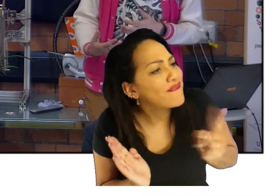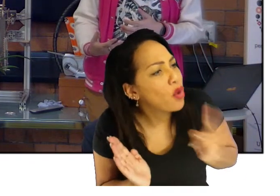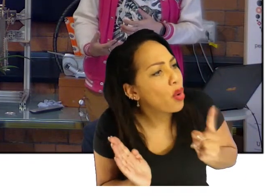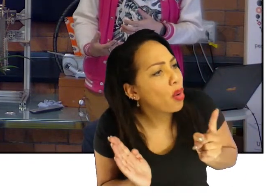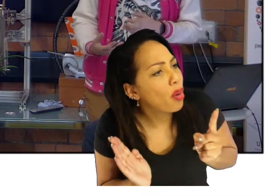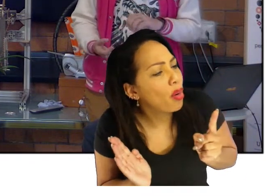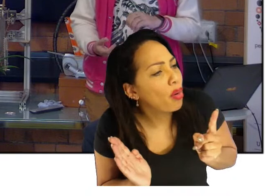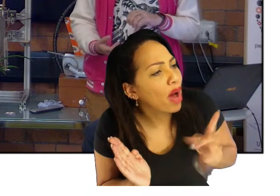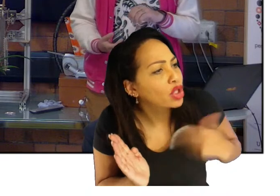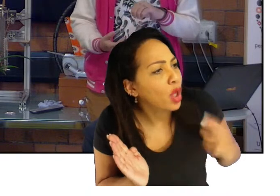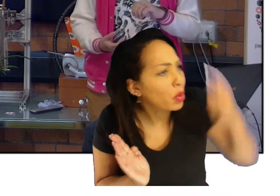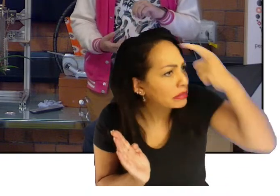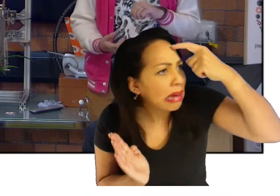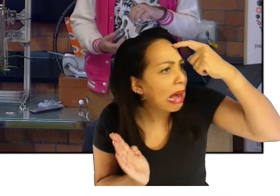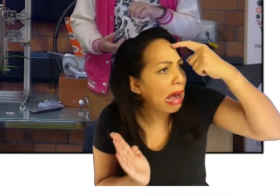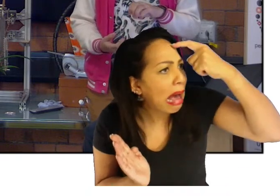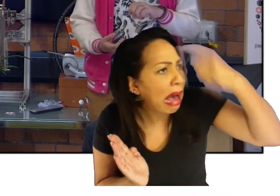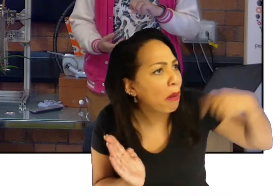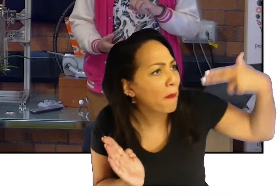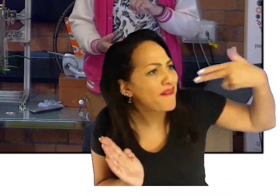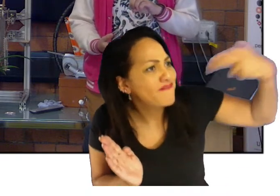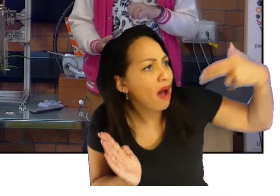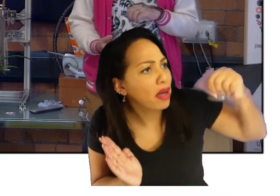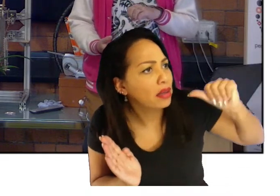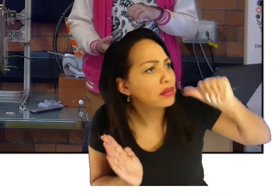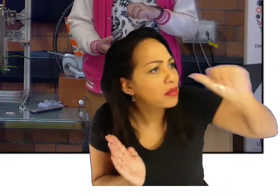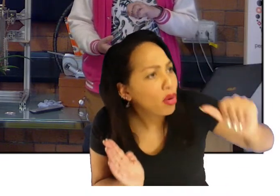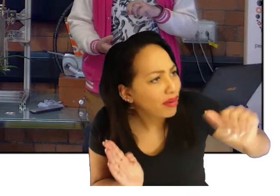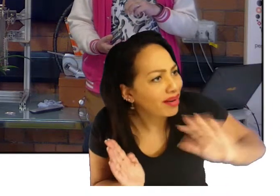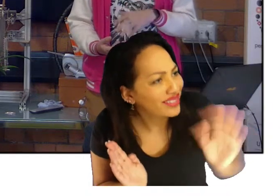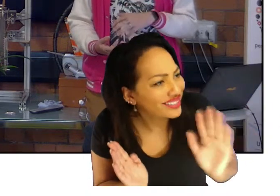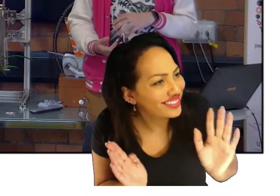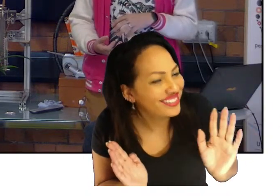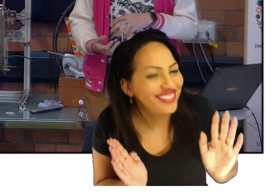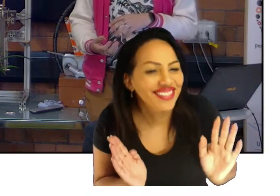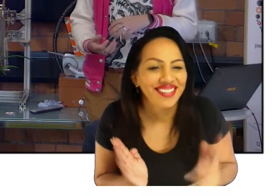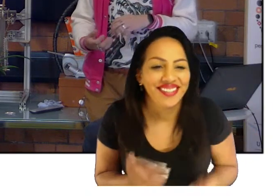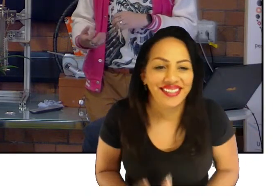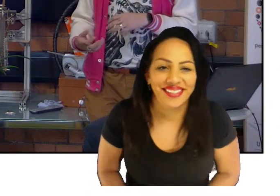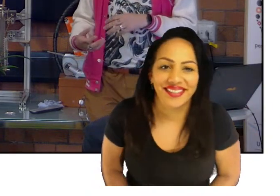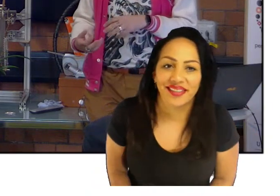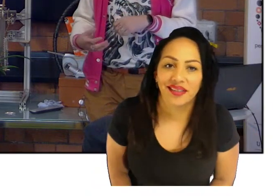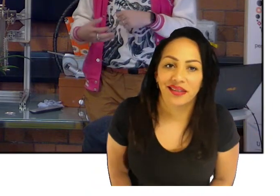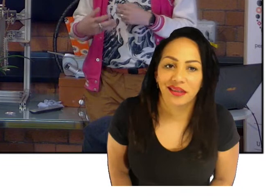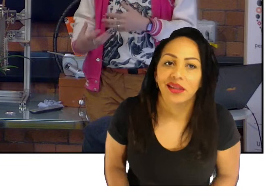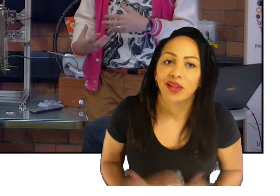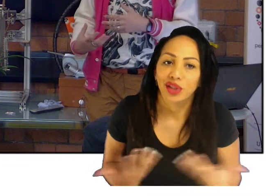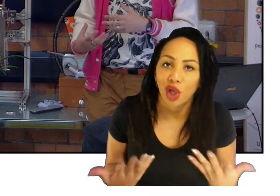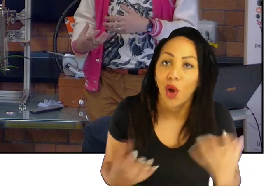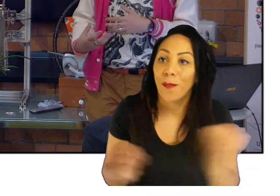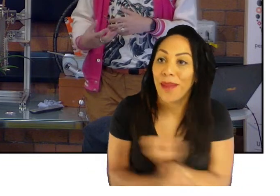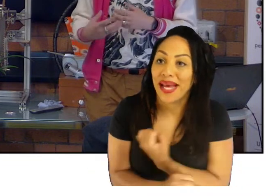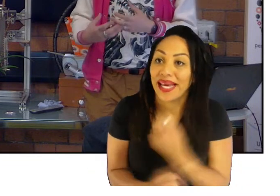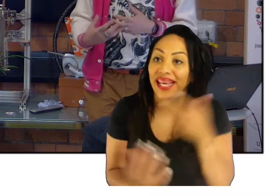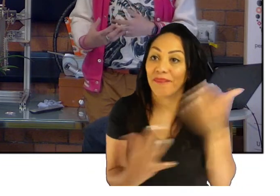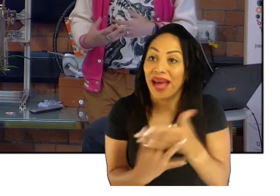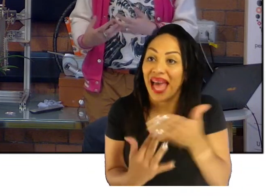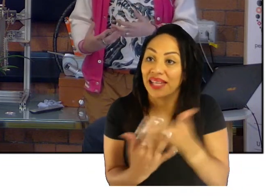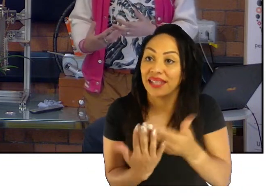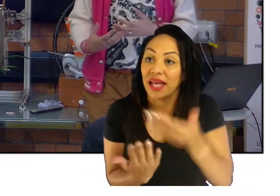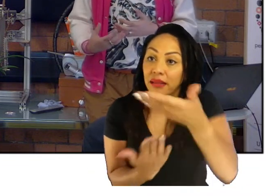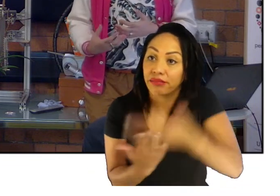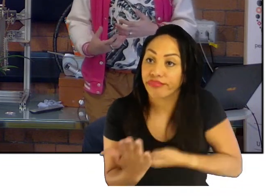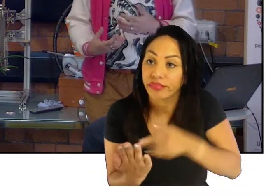Almost never happens. And I would say that by making it so approachable, by making it so kind and caring